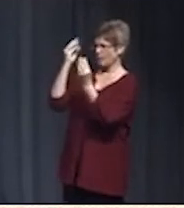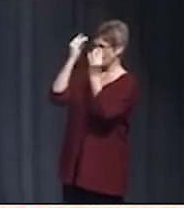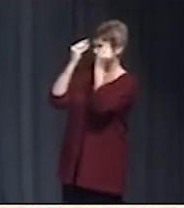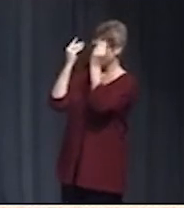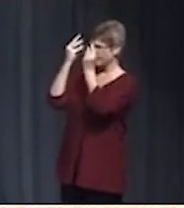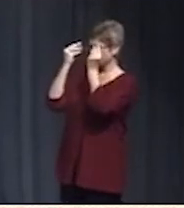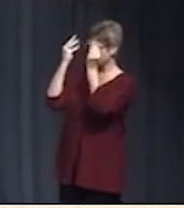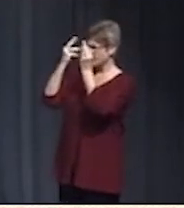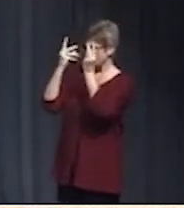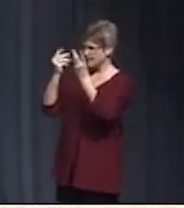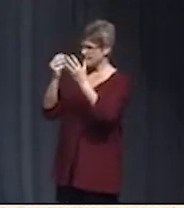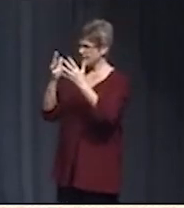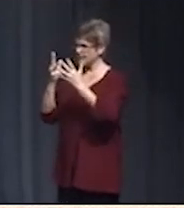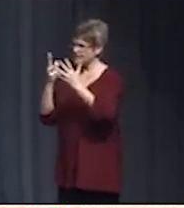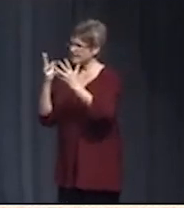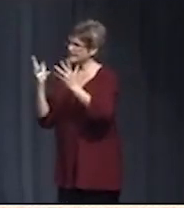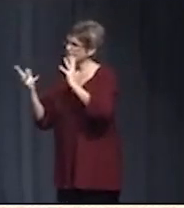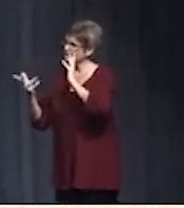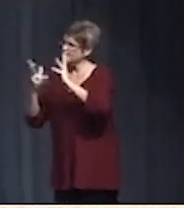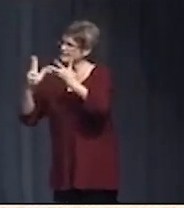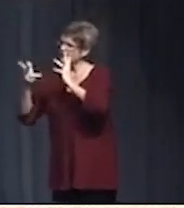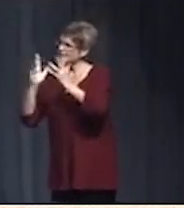Maybe you have a friend.